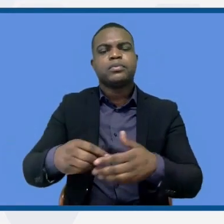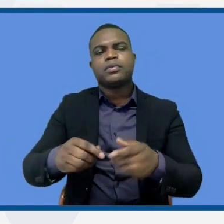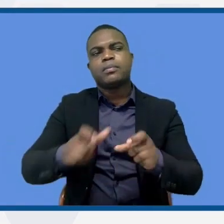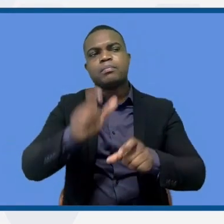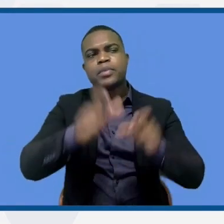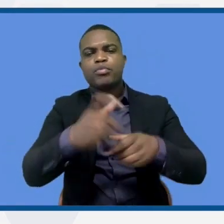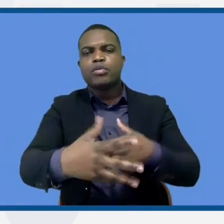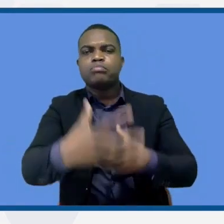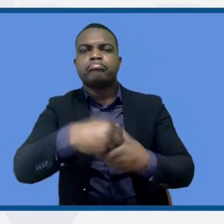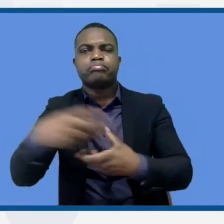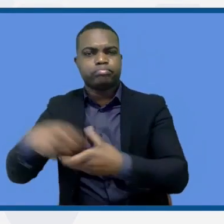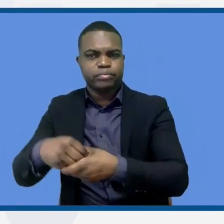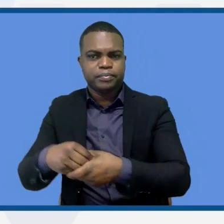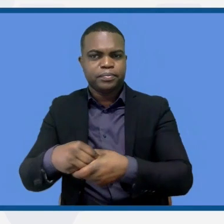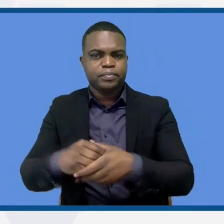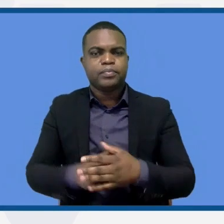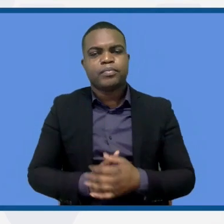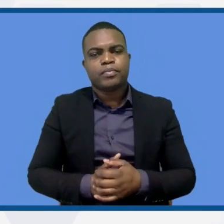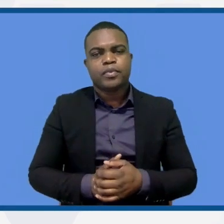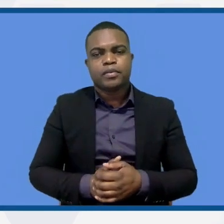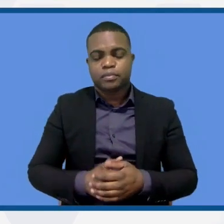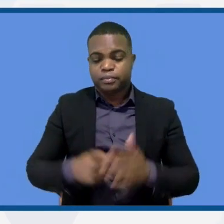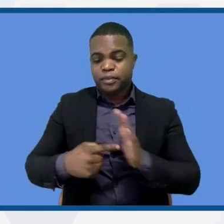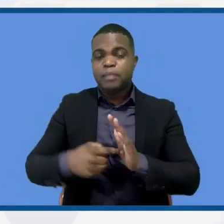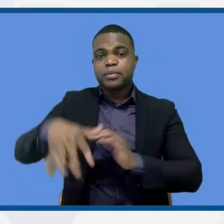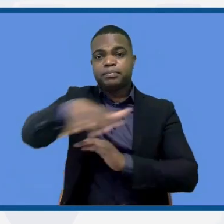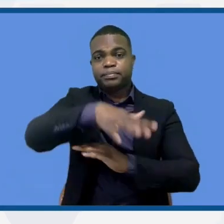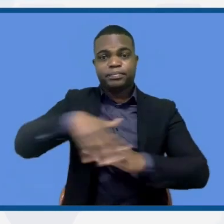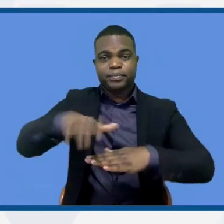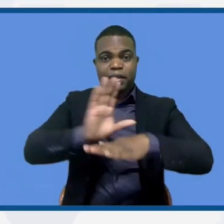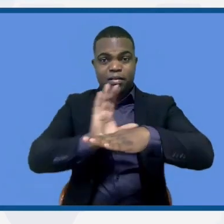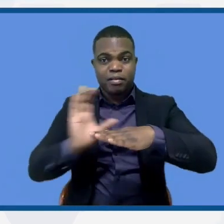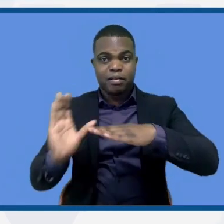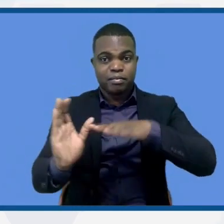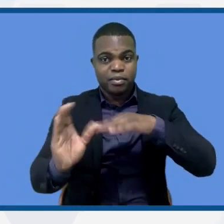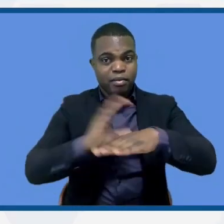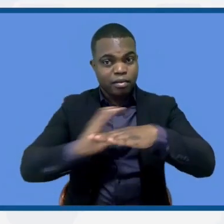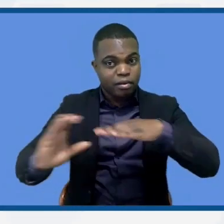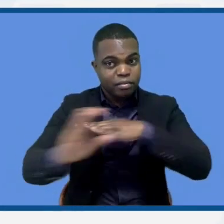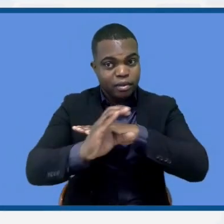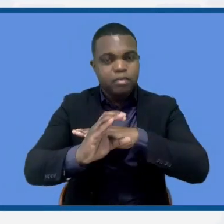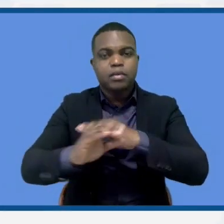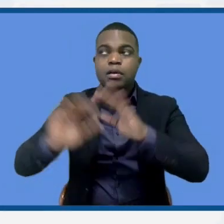wreaking havoc on the people and our economies. Next slide.